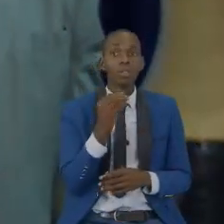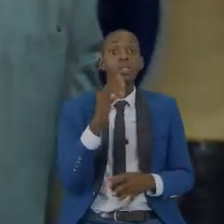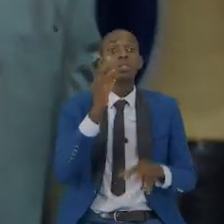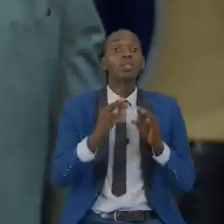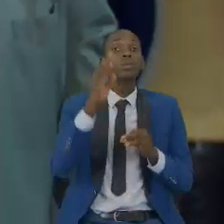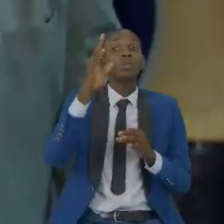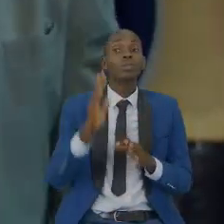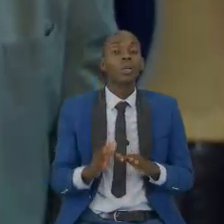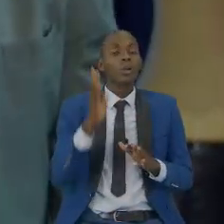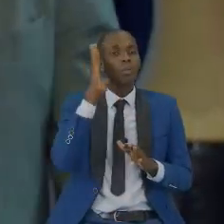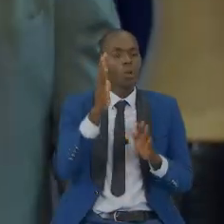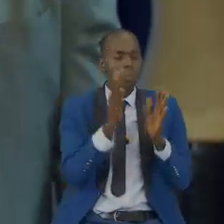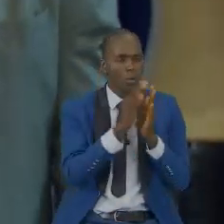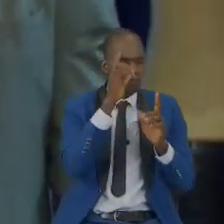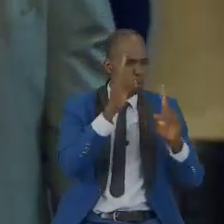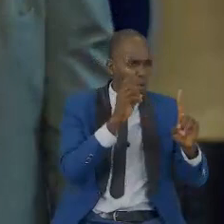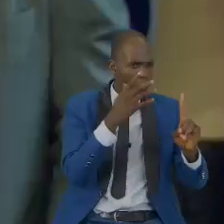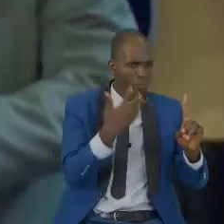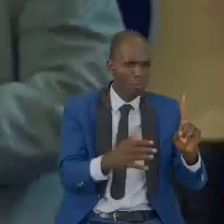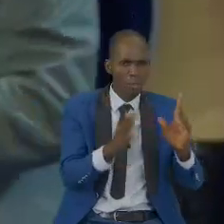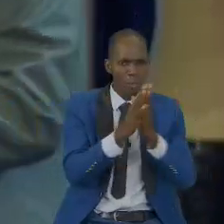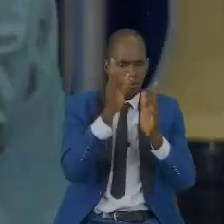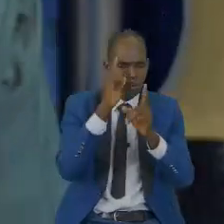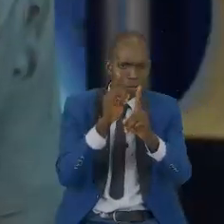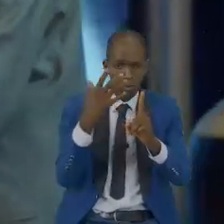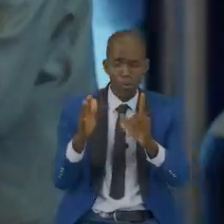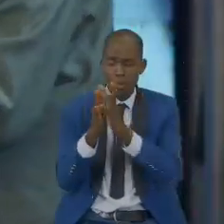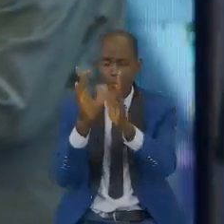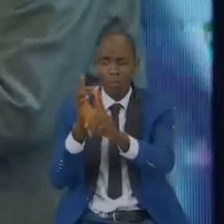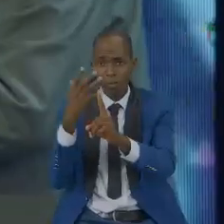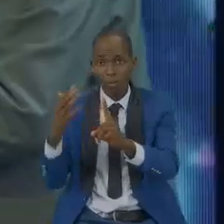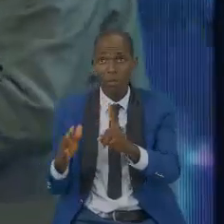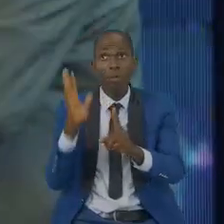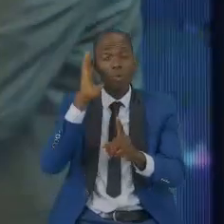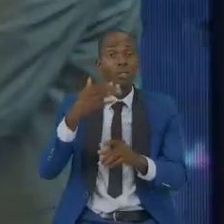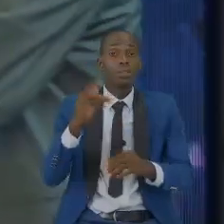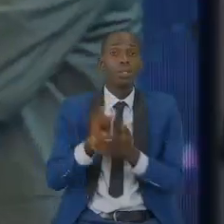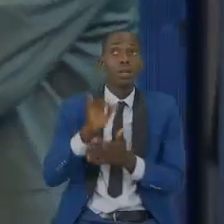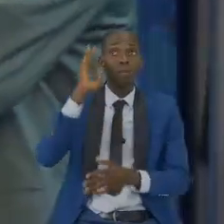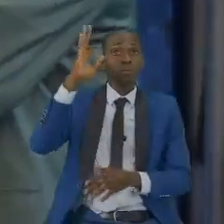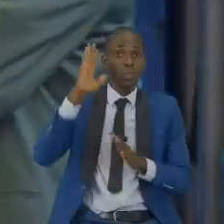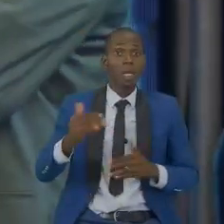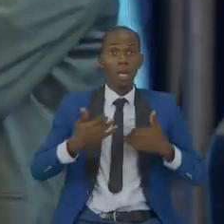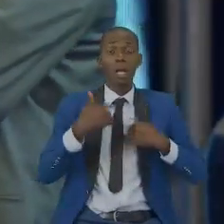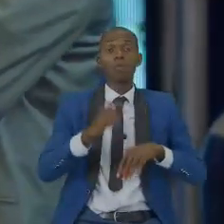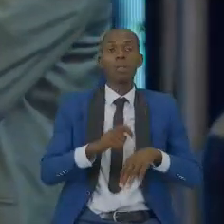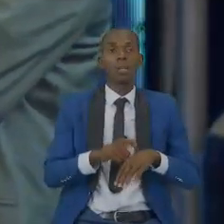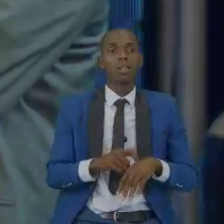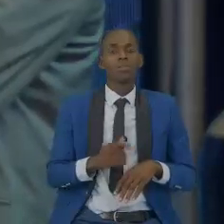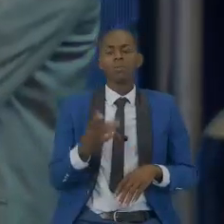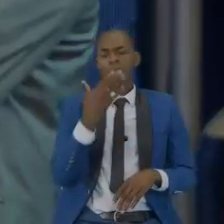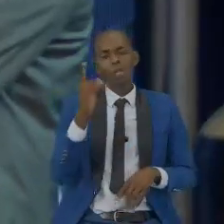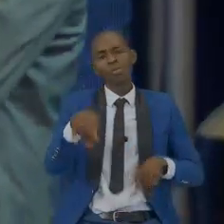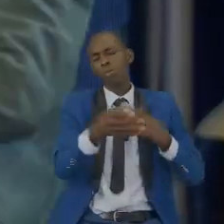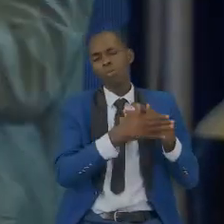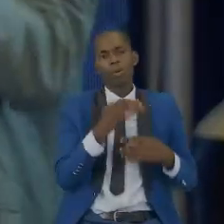one by one, how many people? Go away. And then you become offended. You are swollen, and you are swollen with